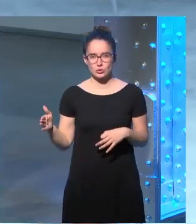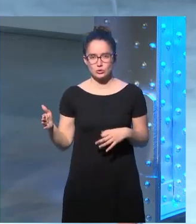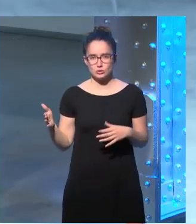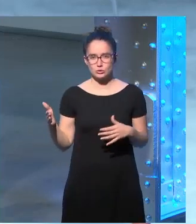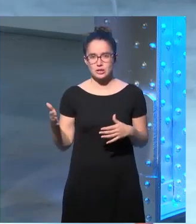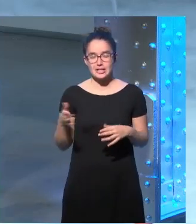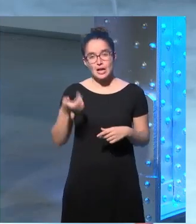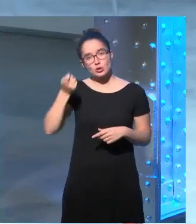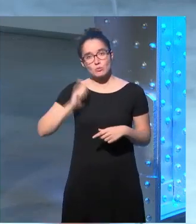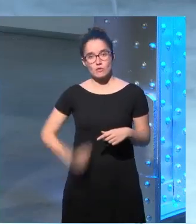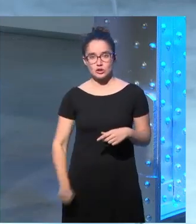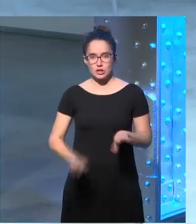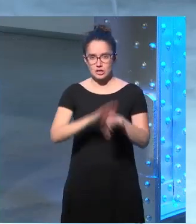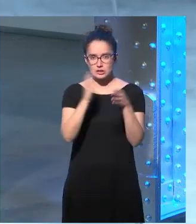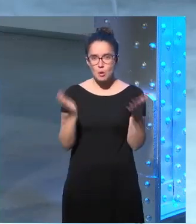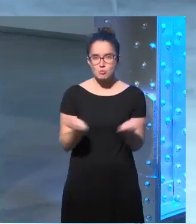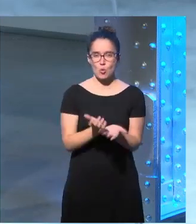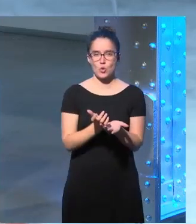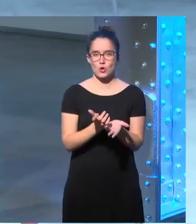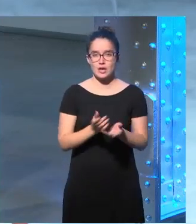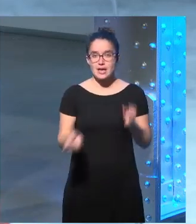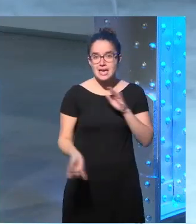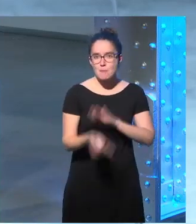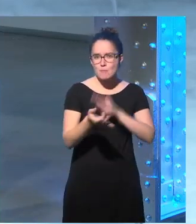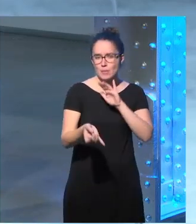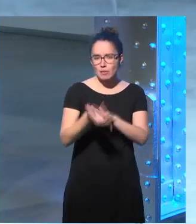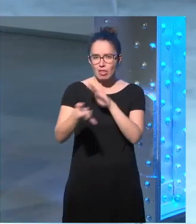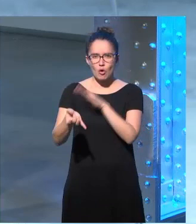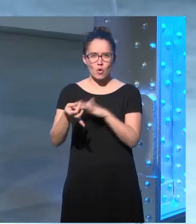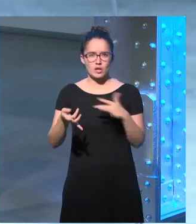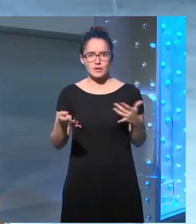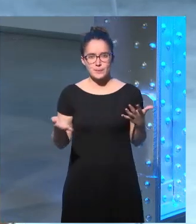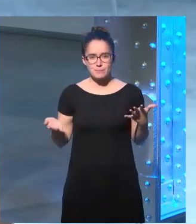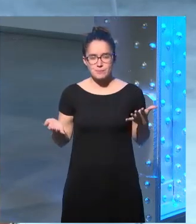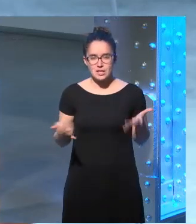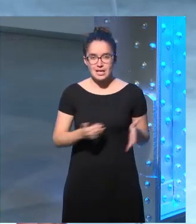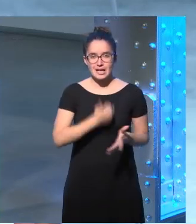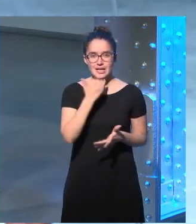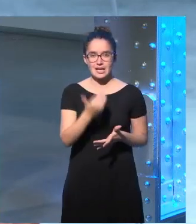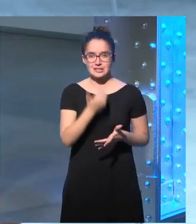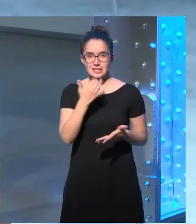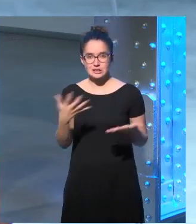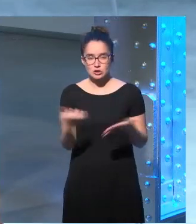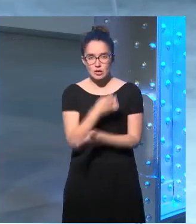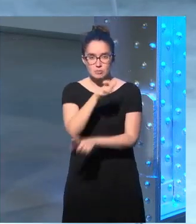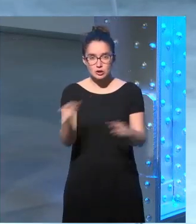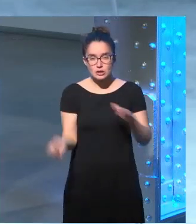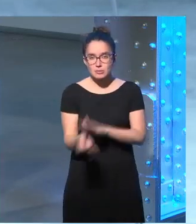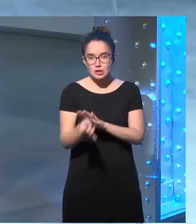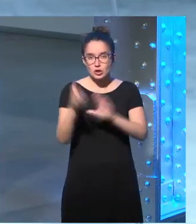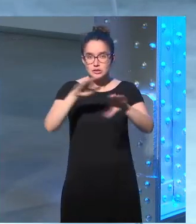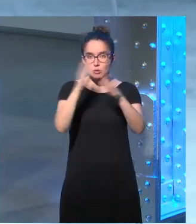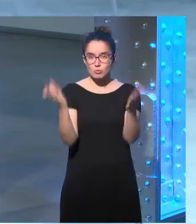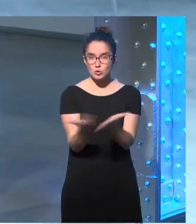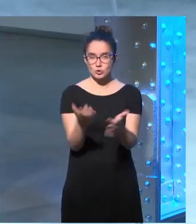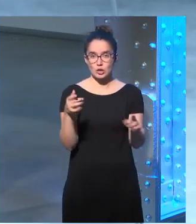to allow from our children and the professionals in the world and entrepreneurs in the world, is that almost